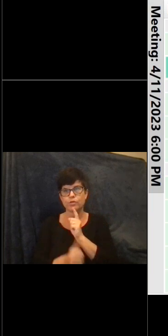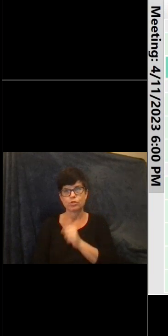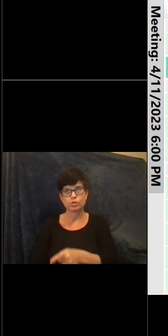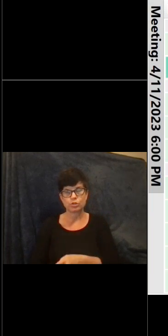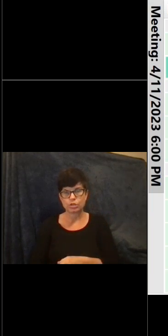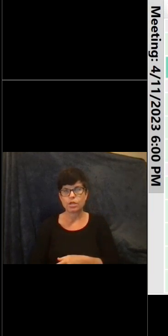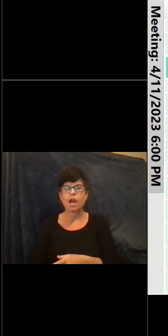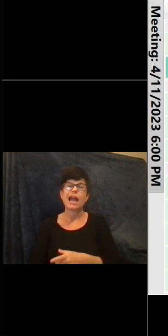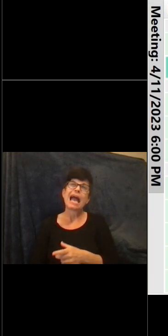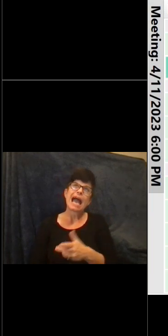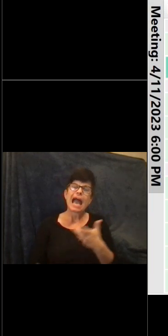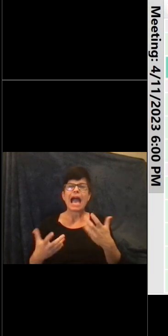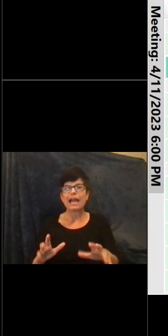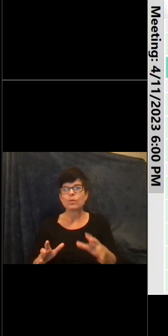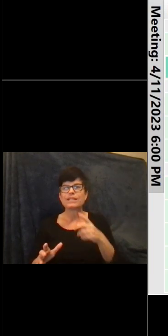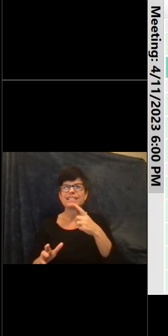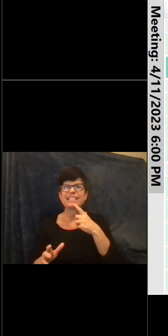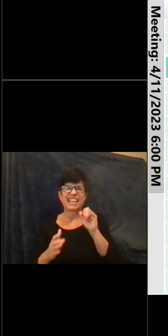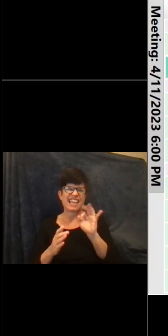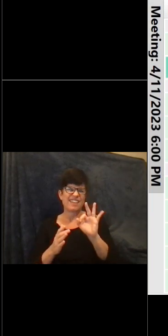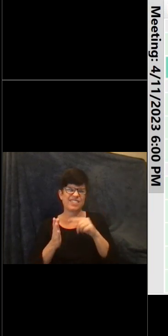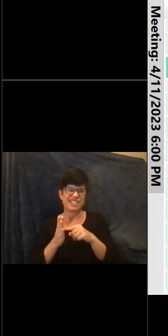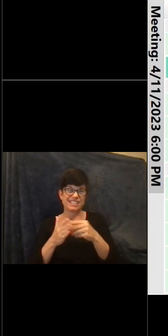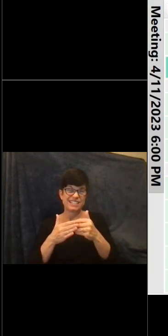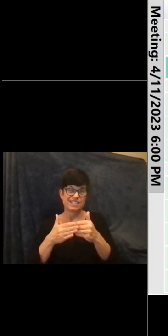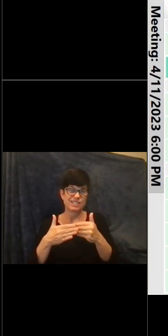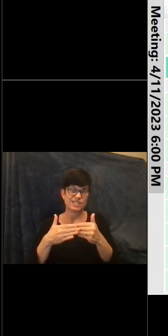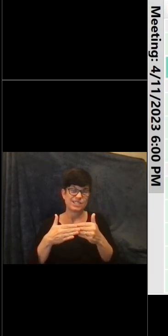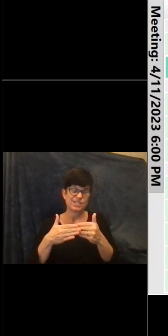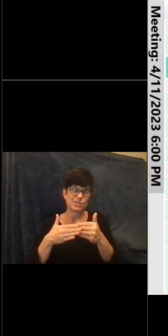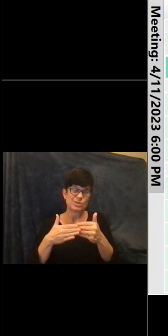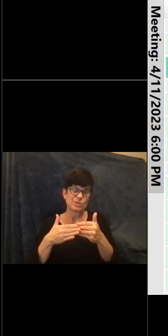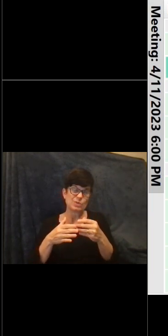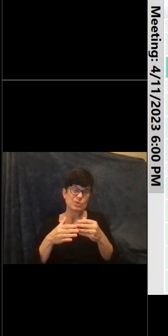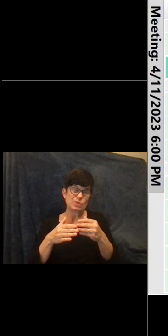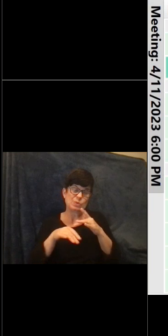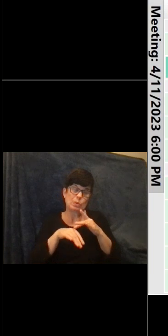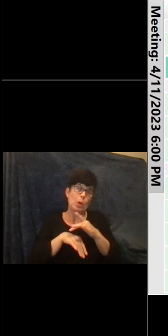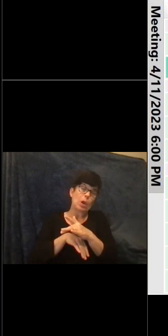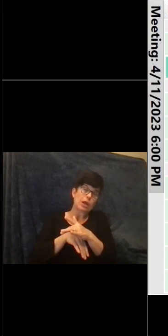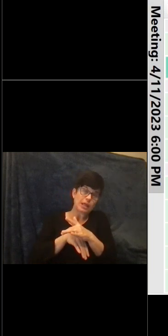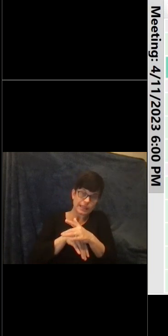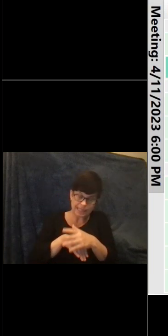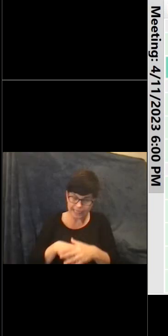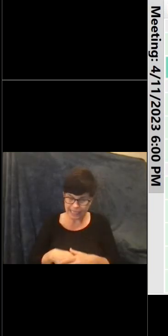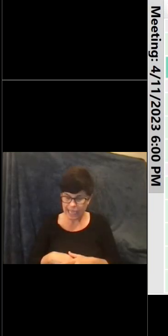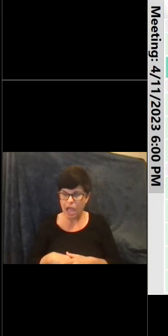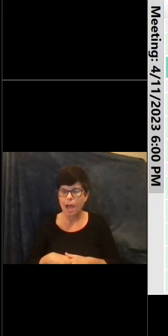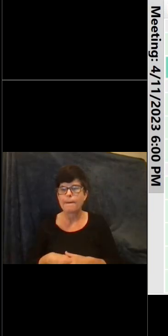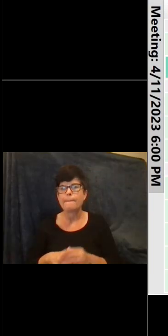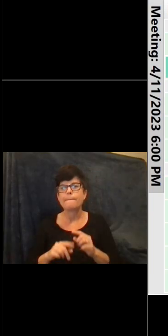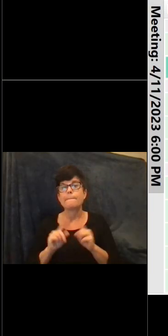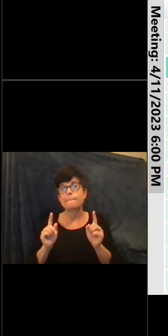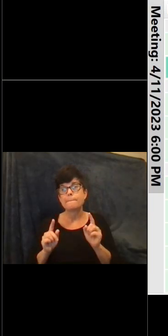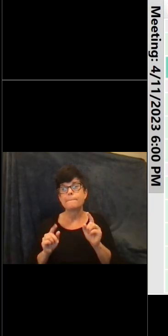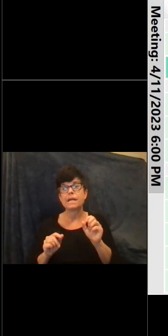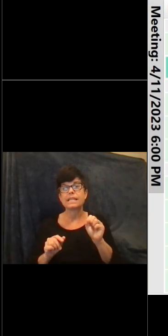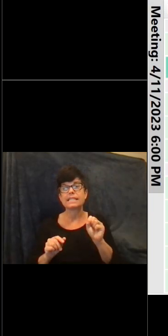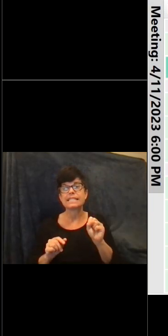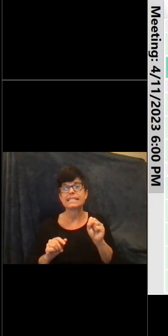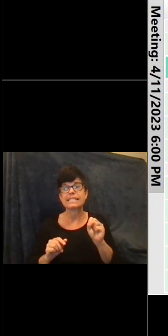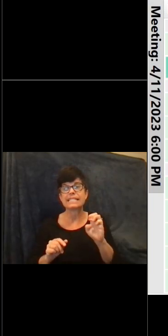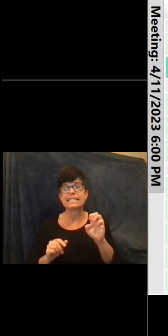I don't want to say premature, but with a very important, you know, the Senate Bill 102, you know,